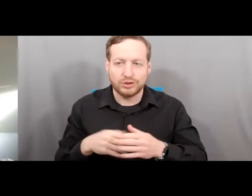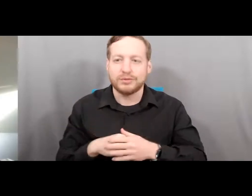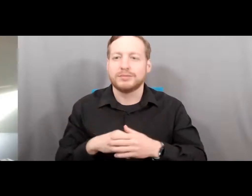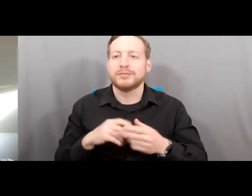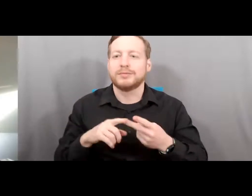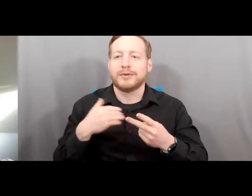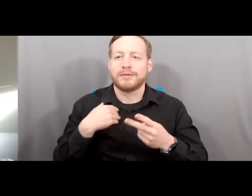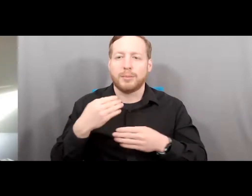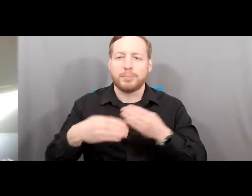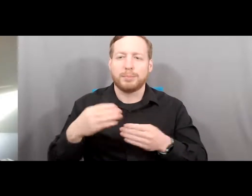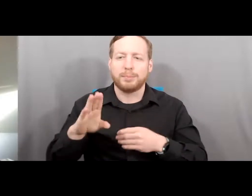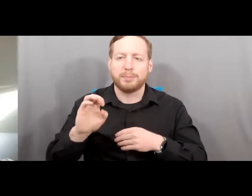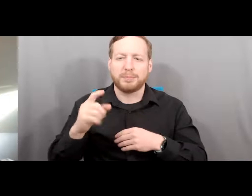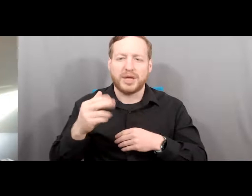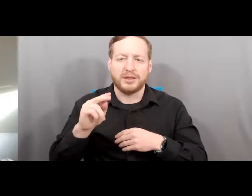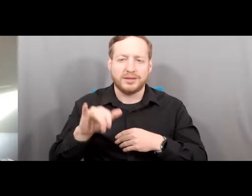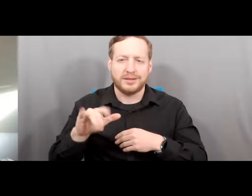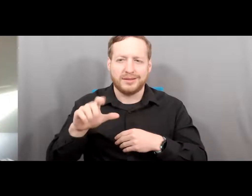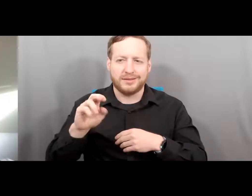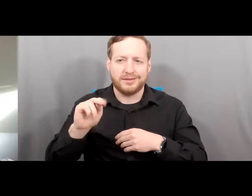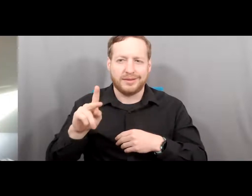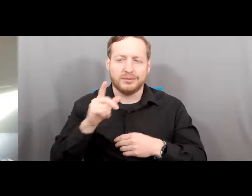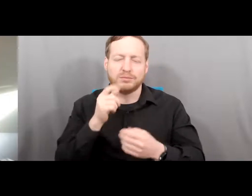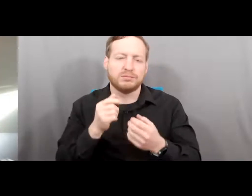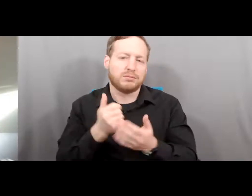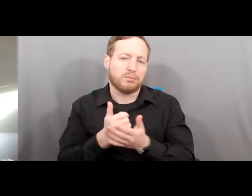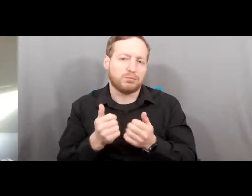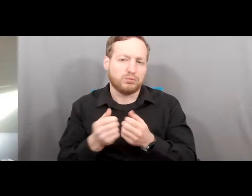the executive director, Bethany Link,